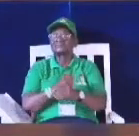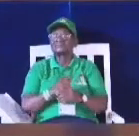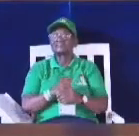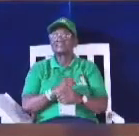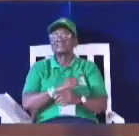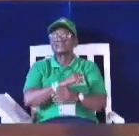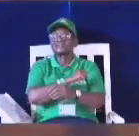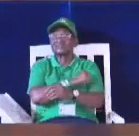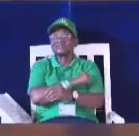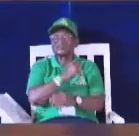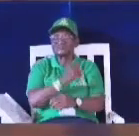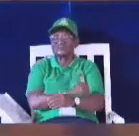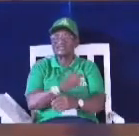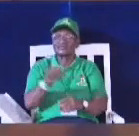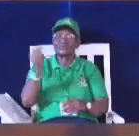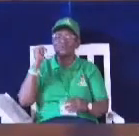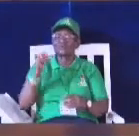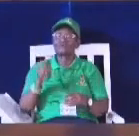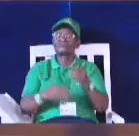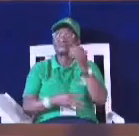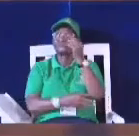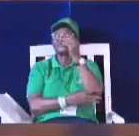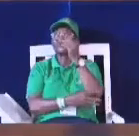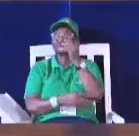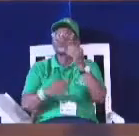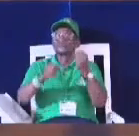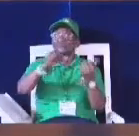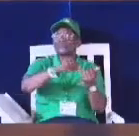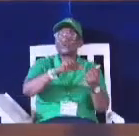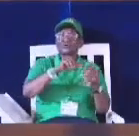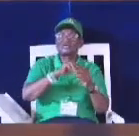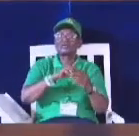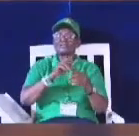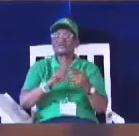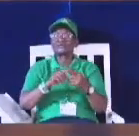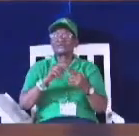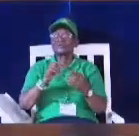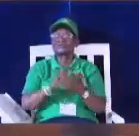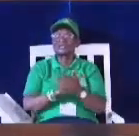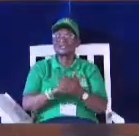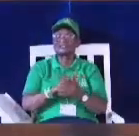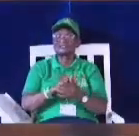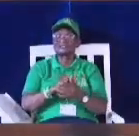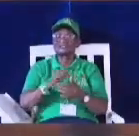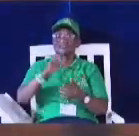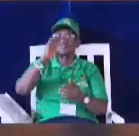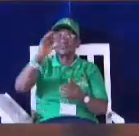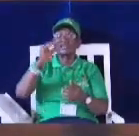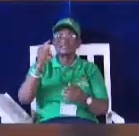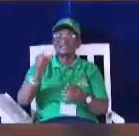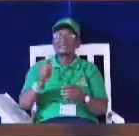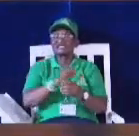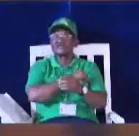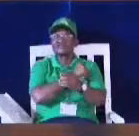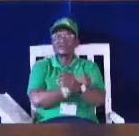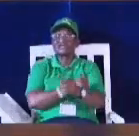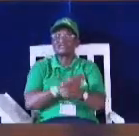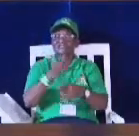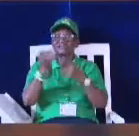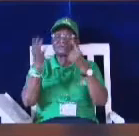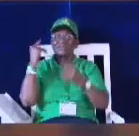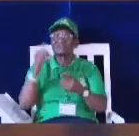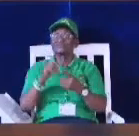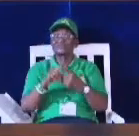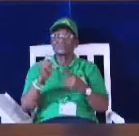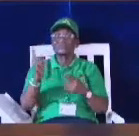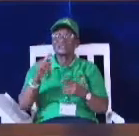Strength was poured into that man. And the strength went to where the trouble was and